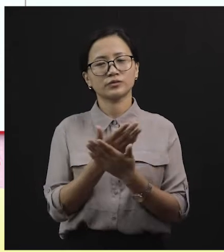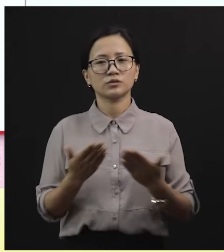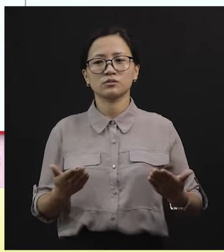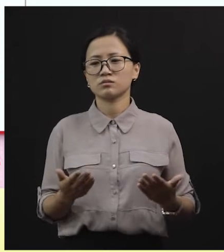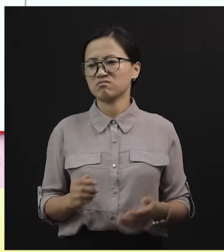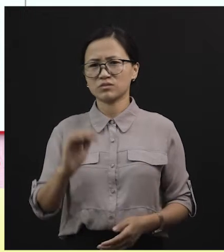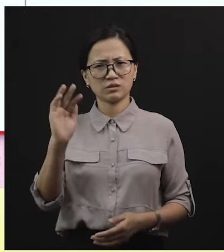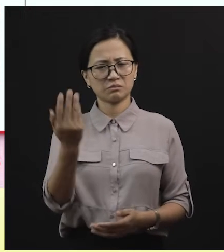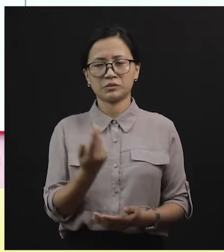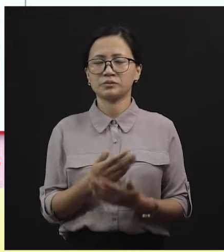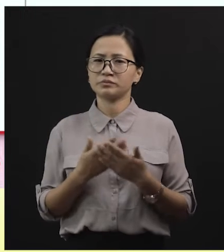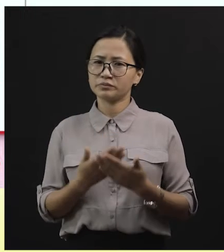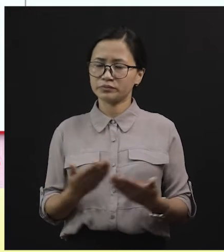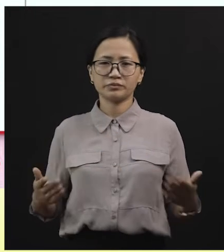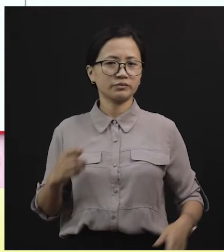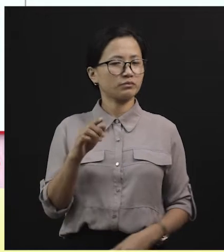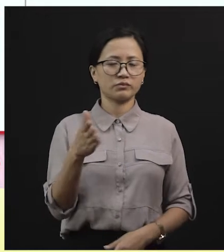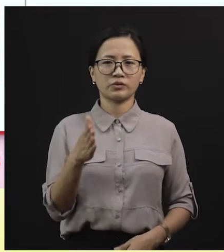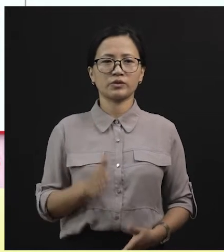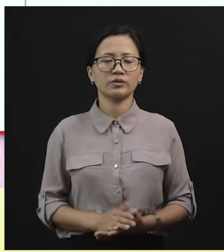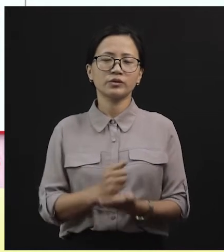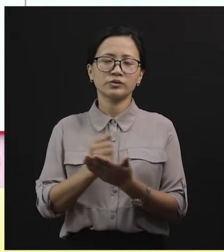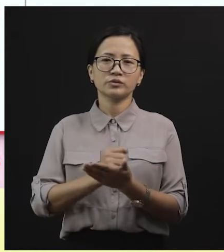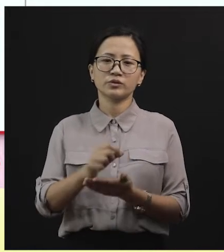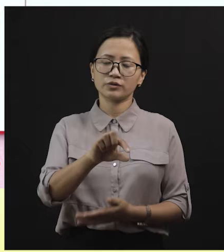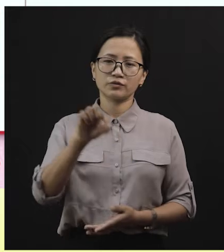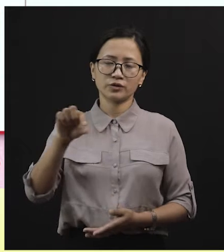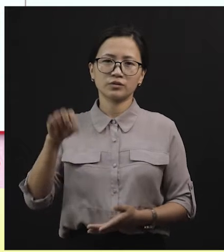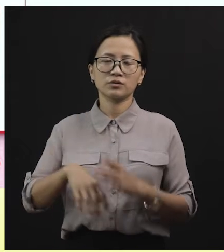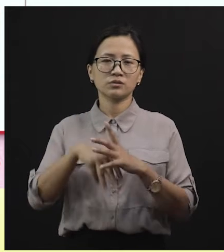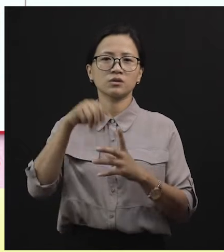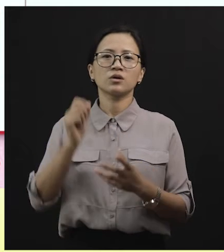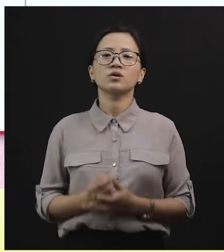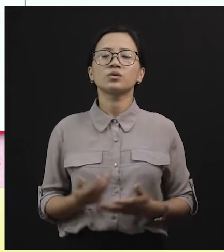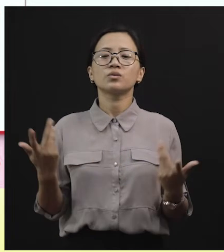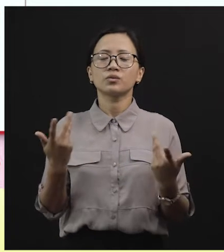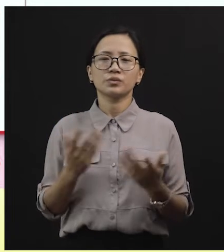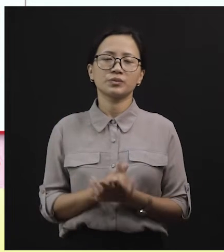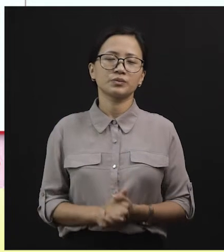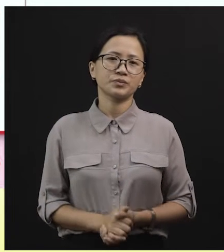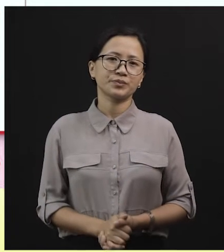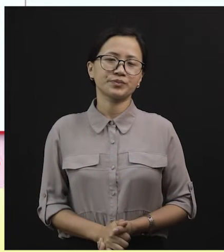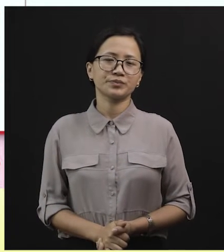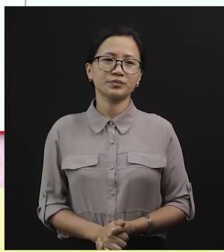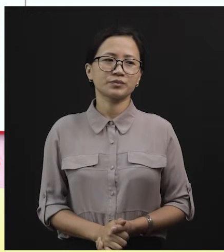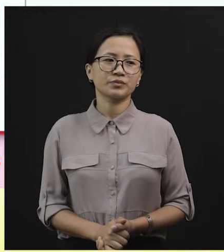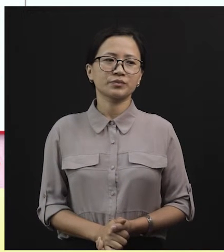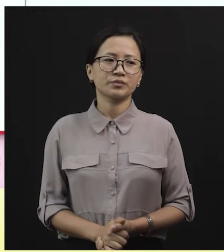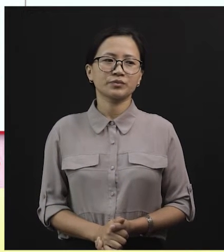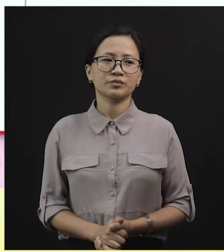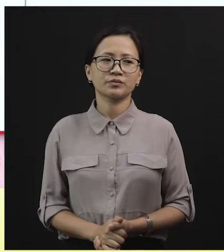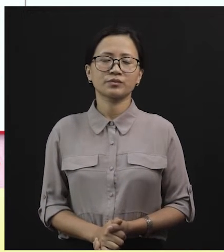some are non-living things. So we will try to find out which are what, okay?